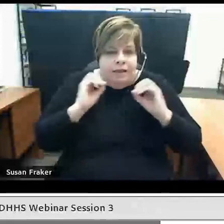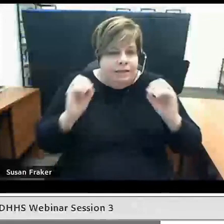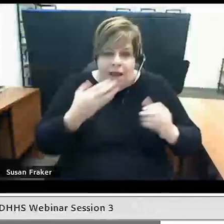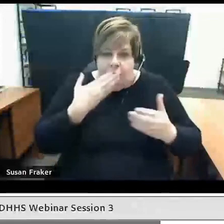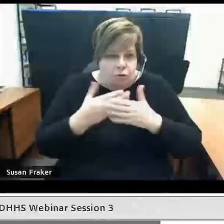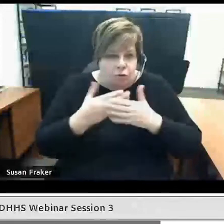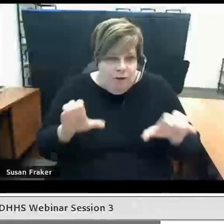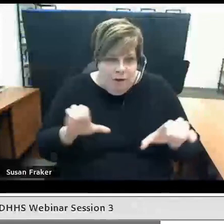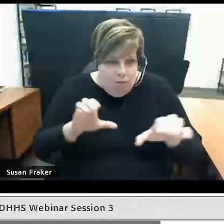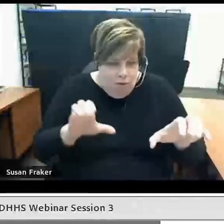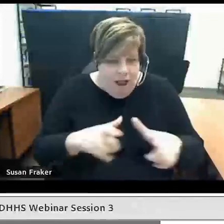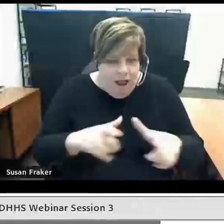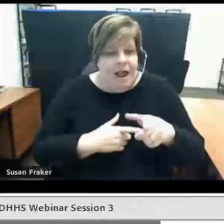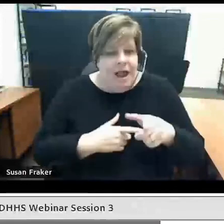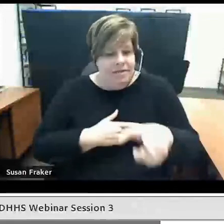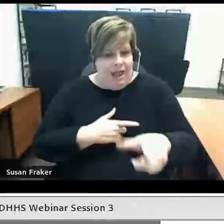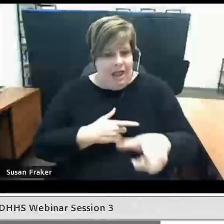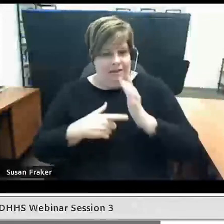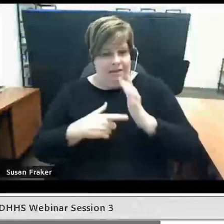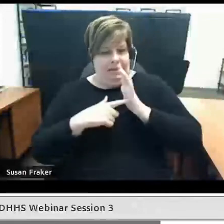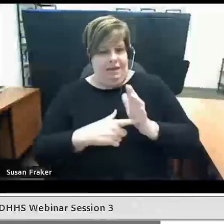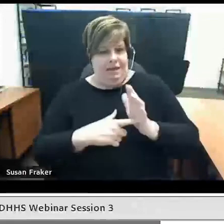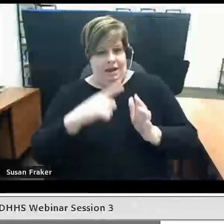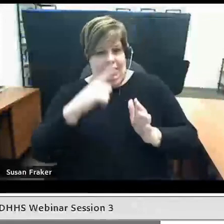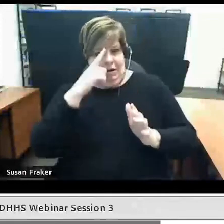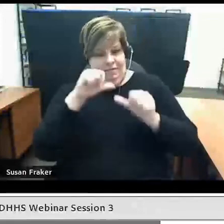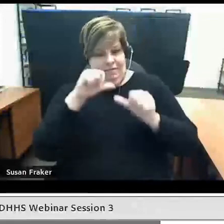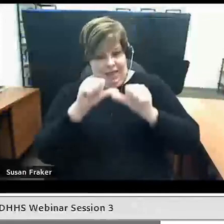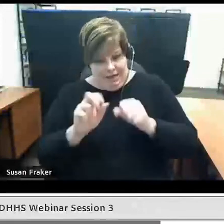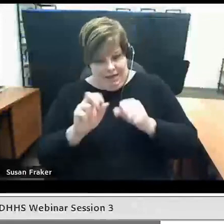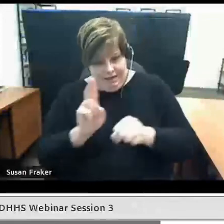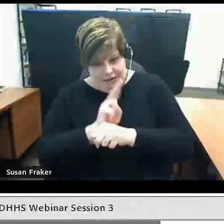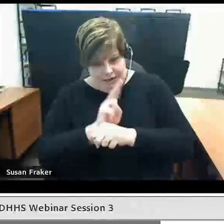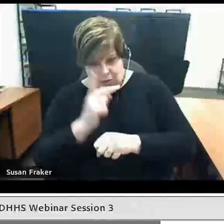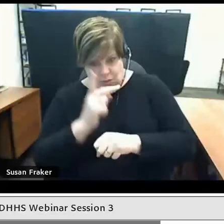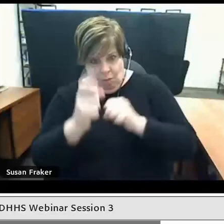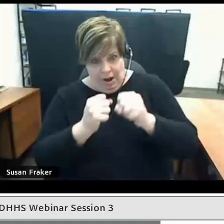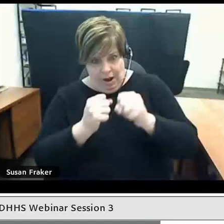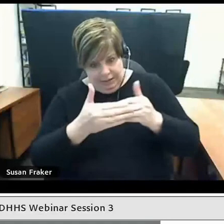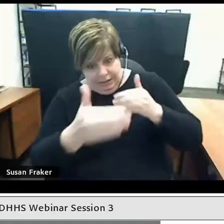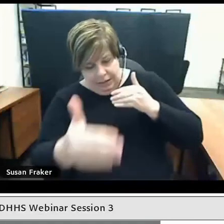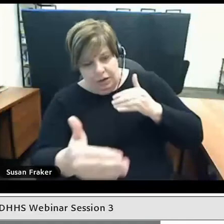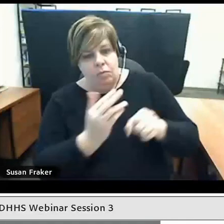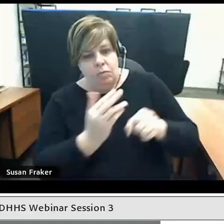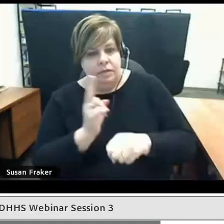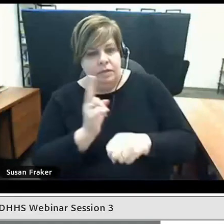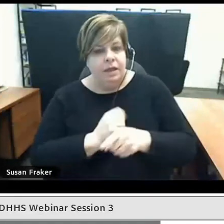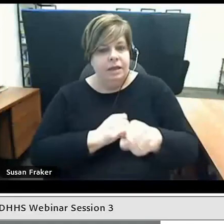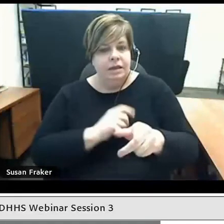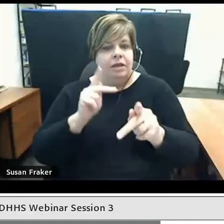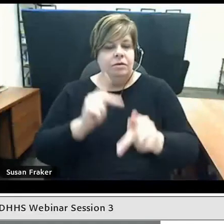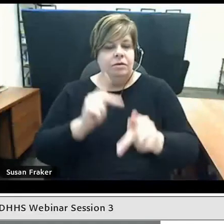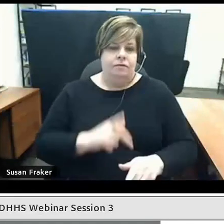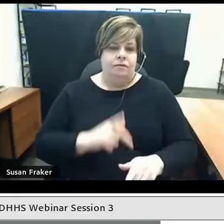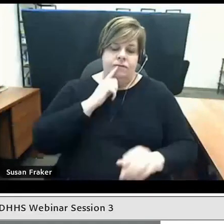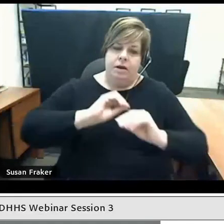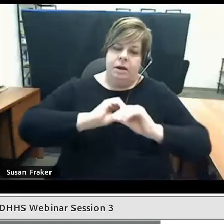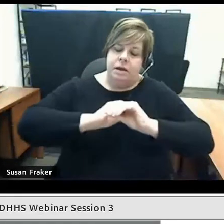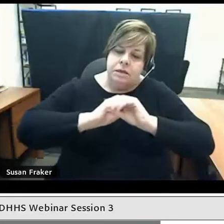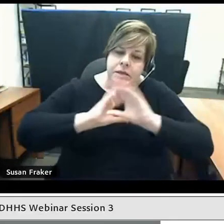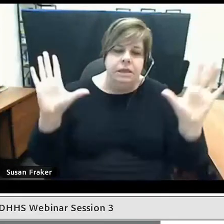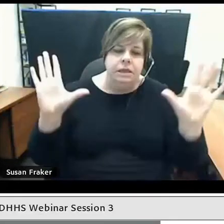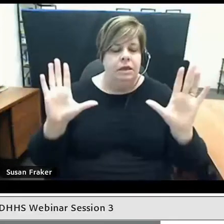And this is how they would portray themselves if they continue to use a year from now. Here's another very, very moving